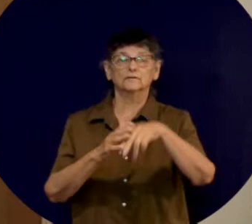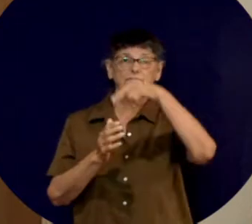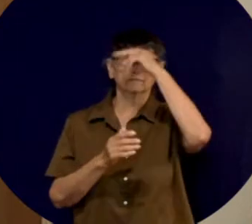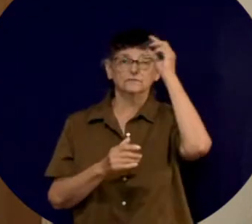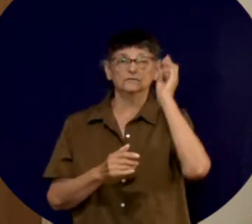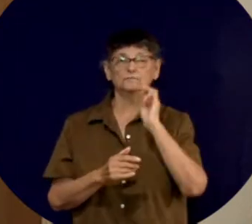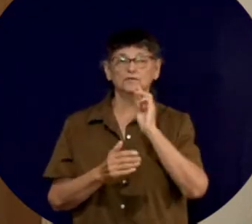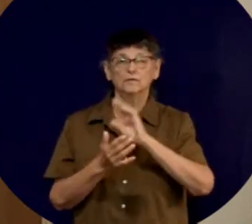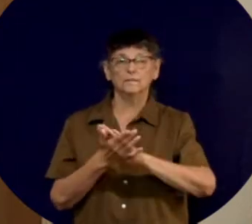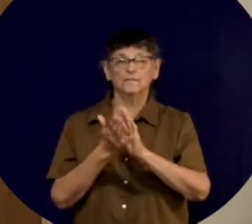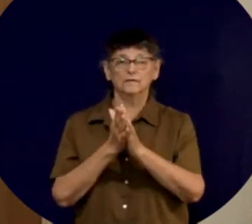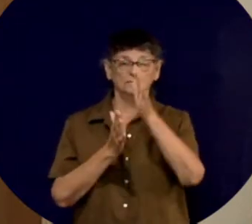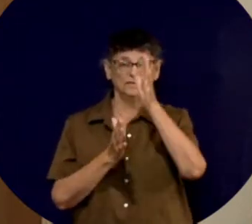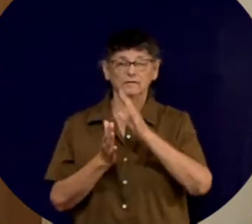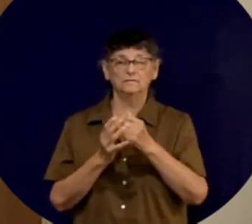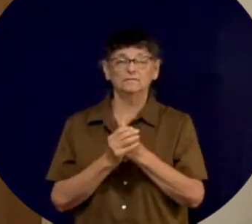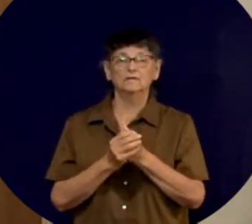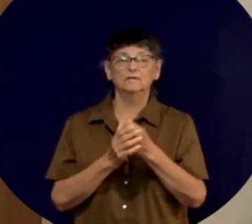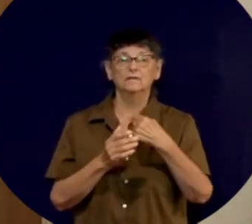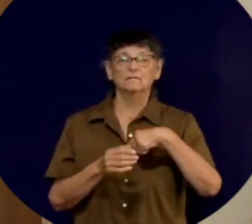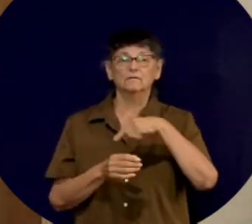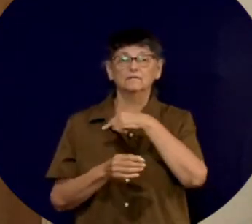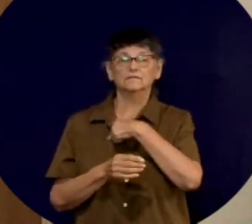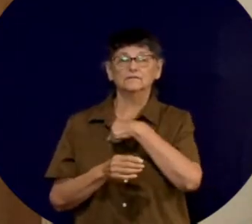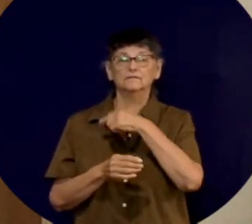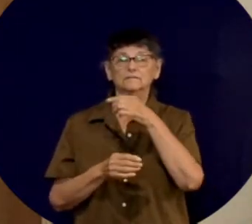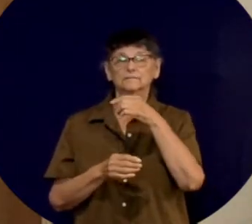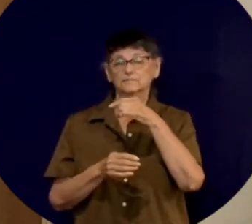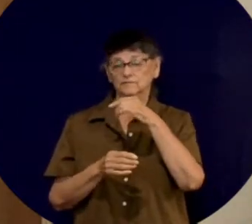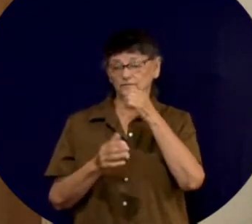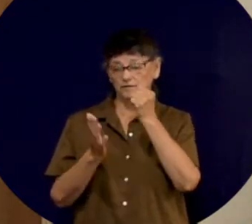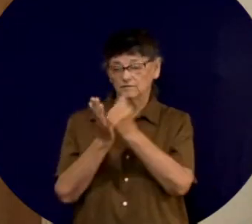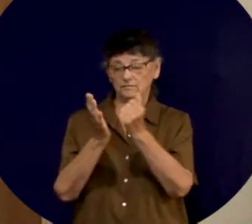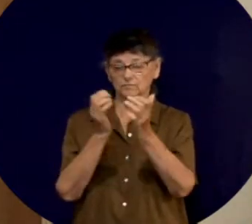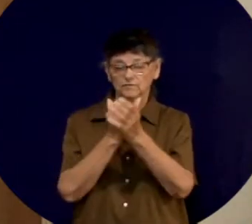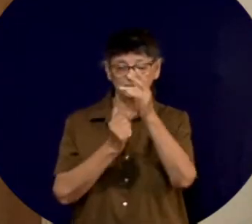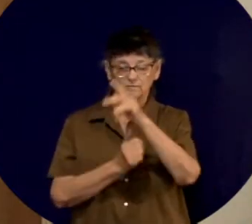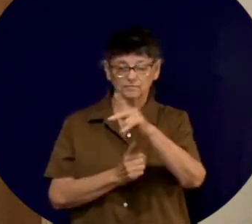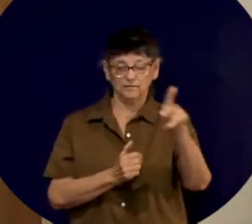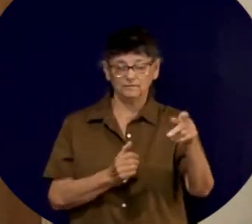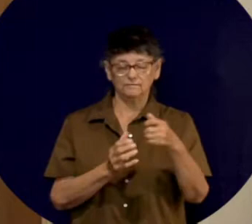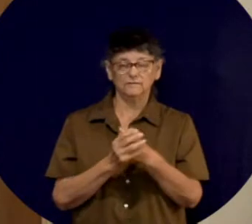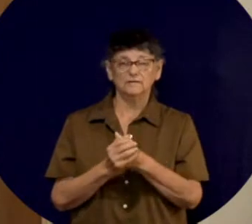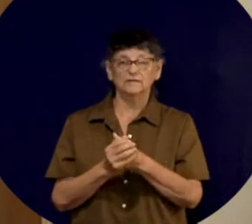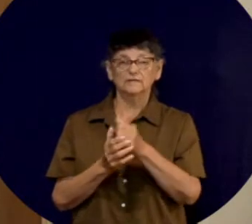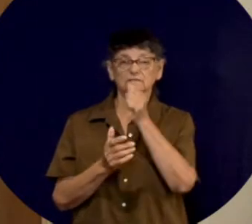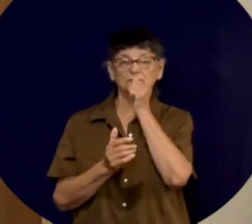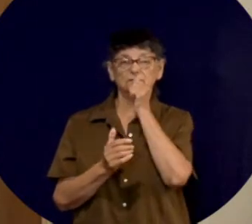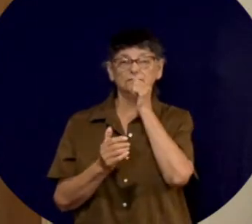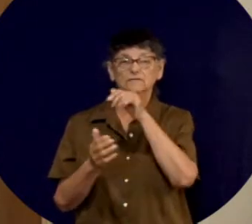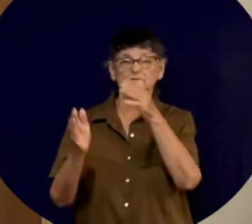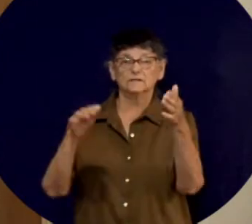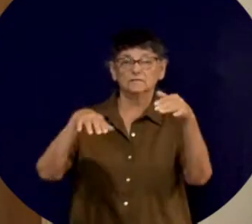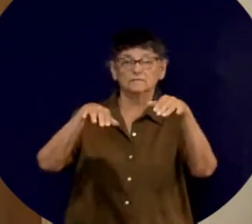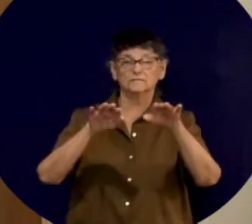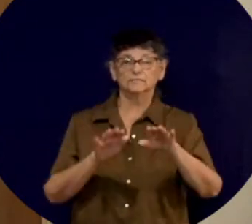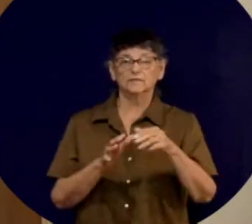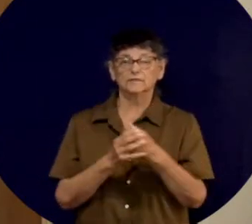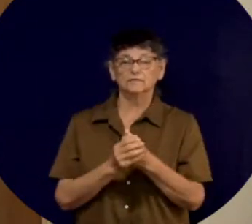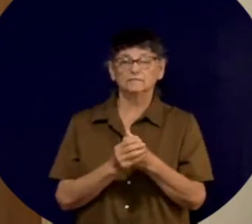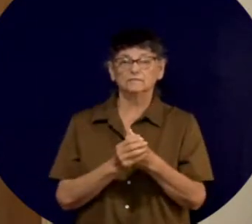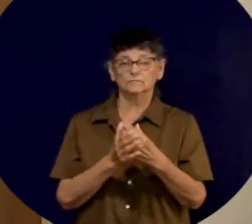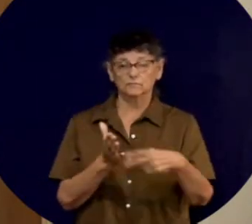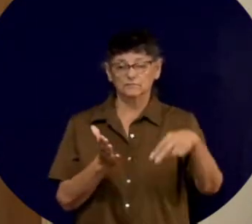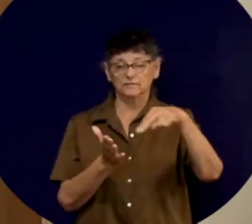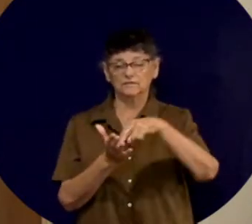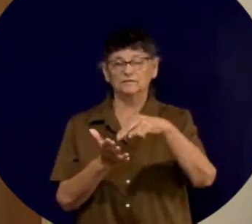of the Virgin Mary, and became man. For our sake he was crucified under Pontius Pilate. He suffered death and was buried,